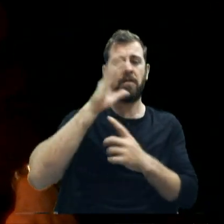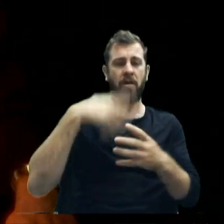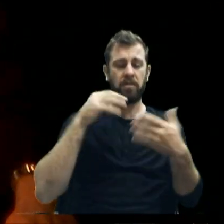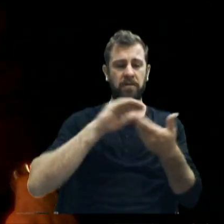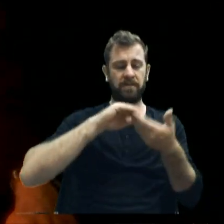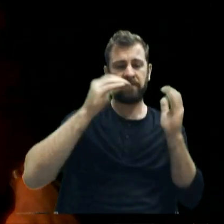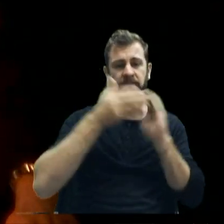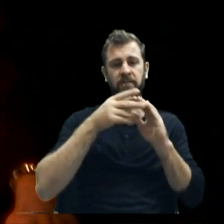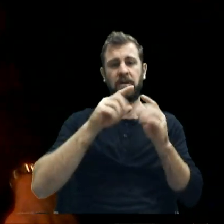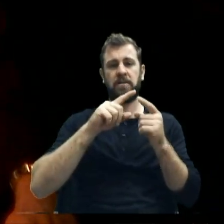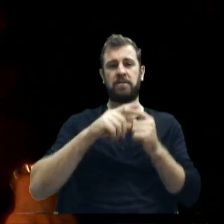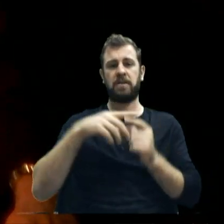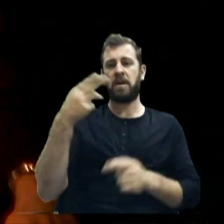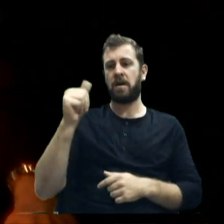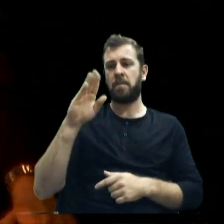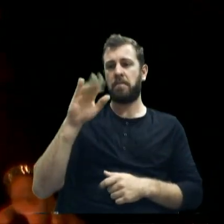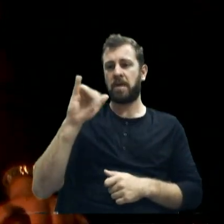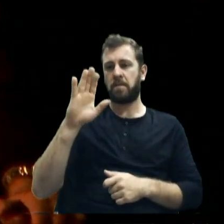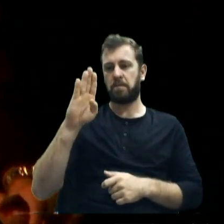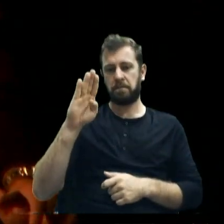Habib ibn Mudahir.